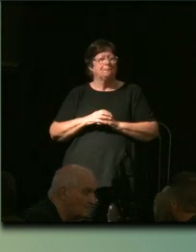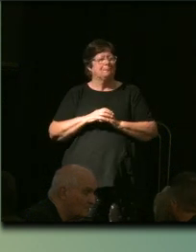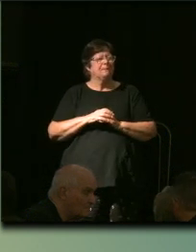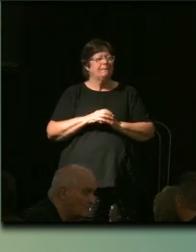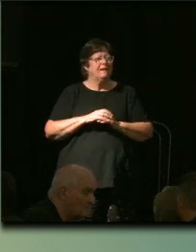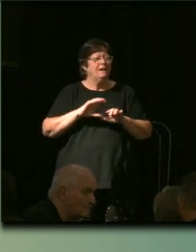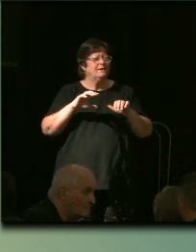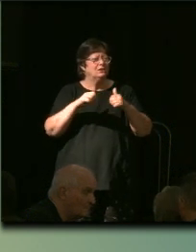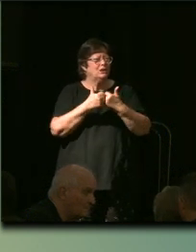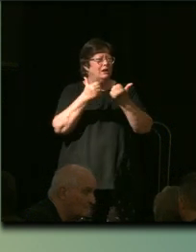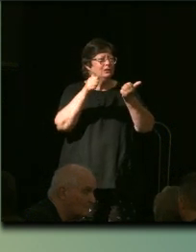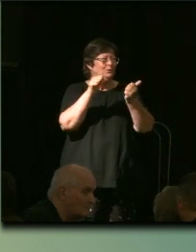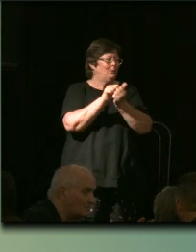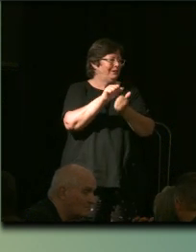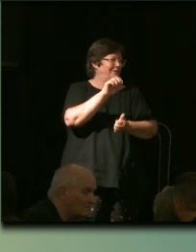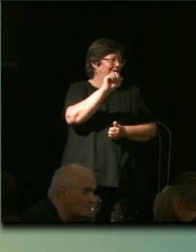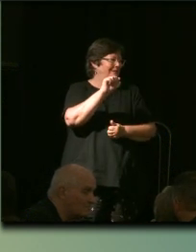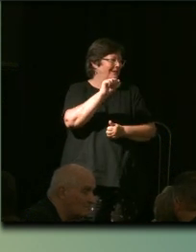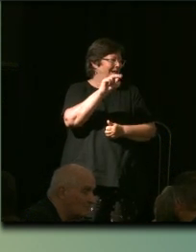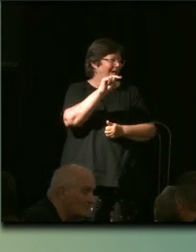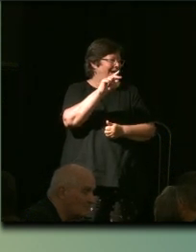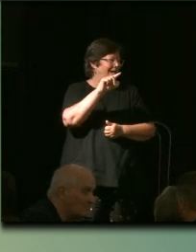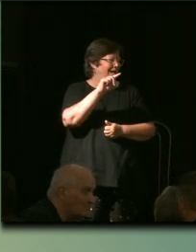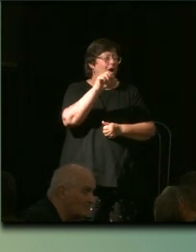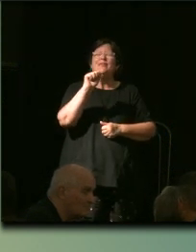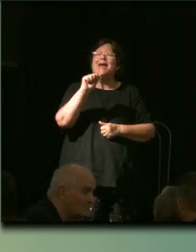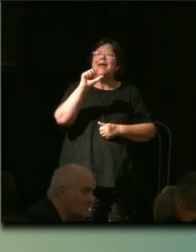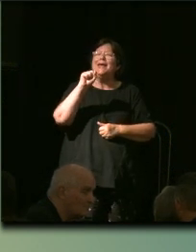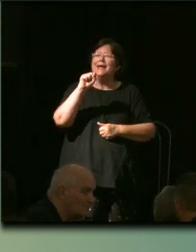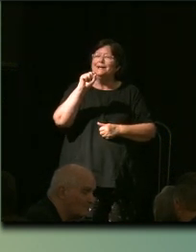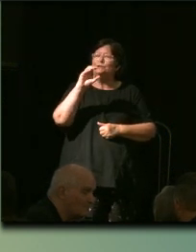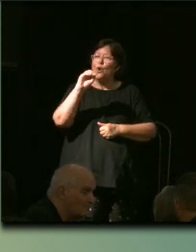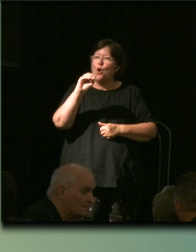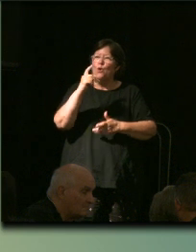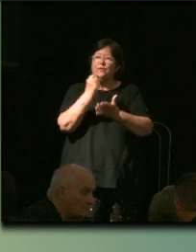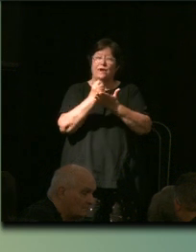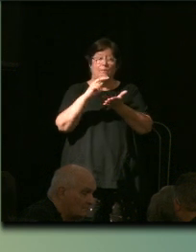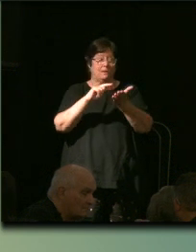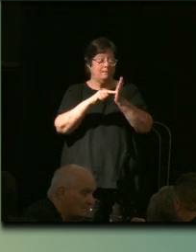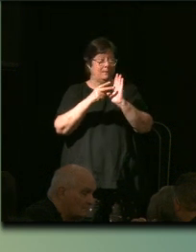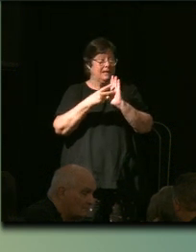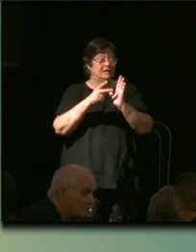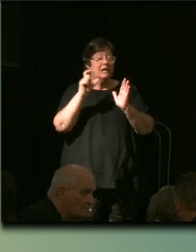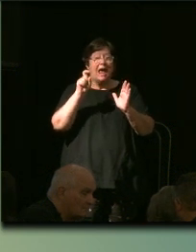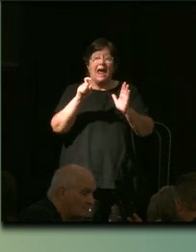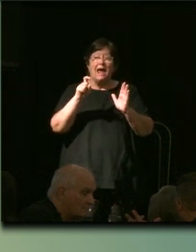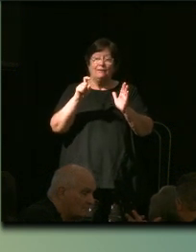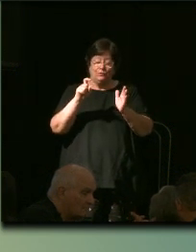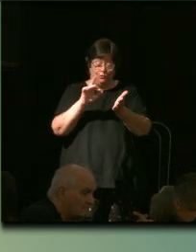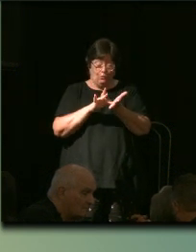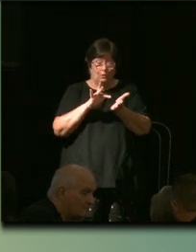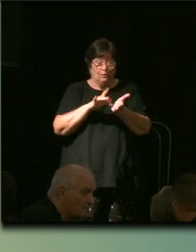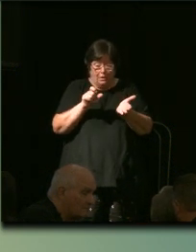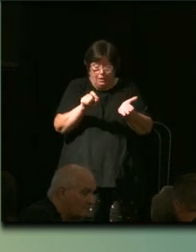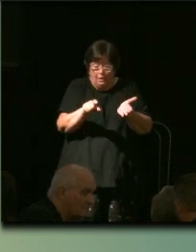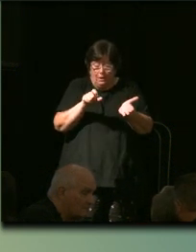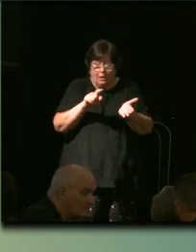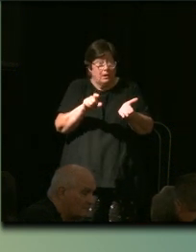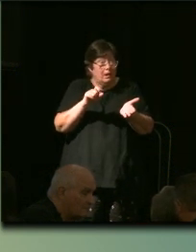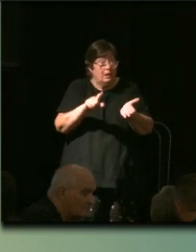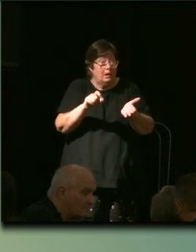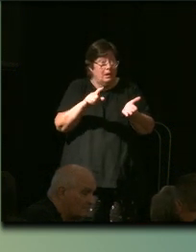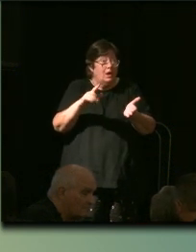antisense therapy is that it requires multiple treatments that continue throughout